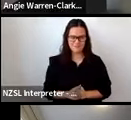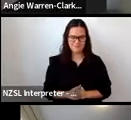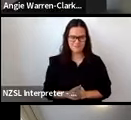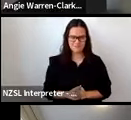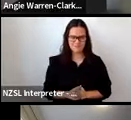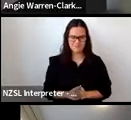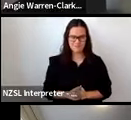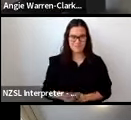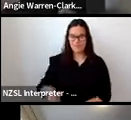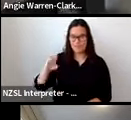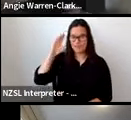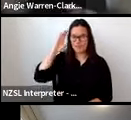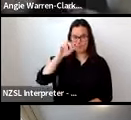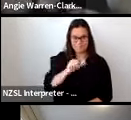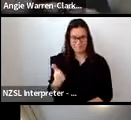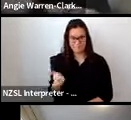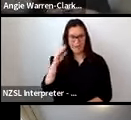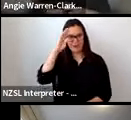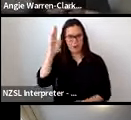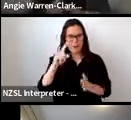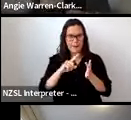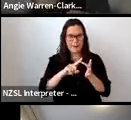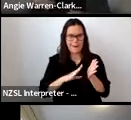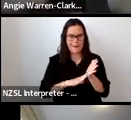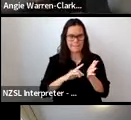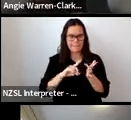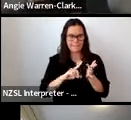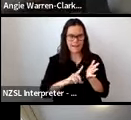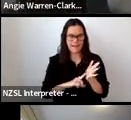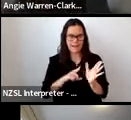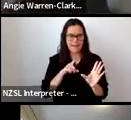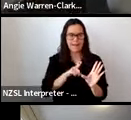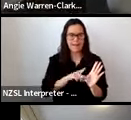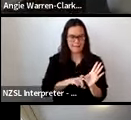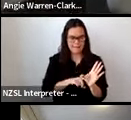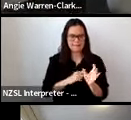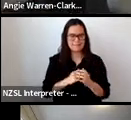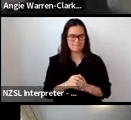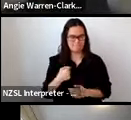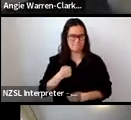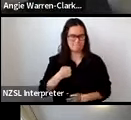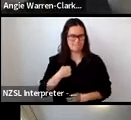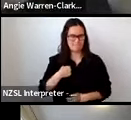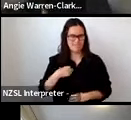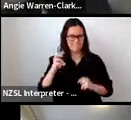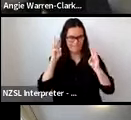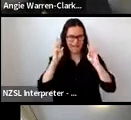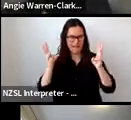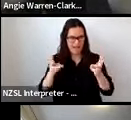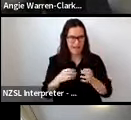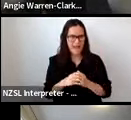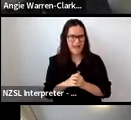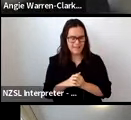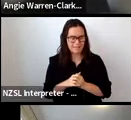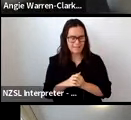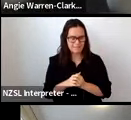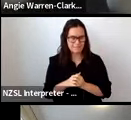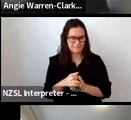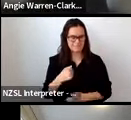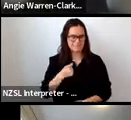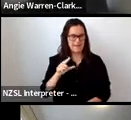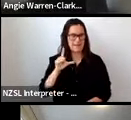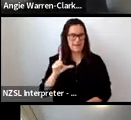Kia ora. I'm Emily Henderson. I'm the Whangarei MP, and I'm a Labour Party